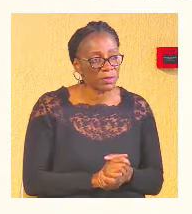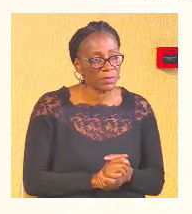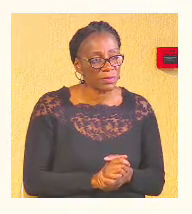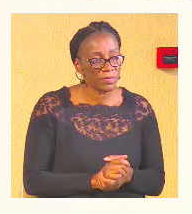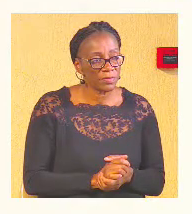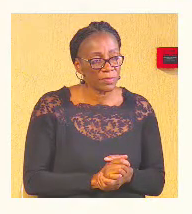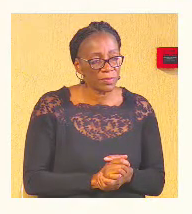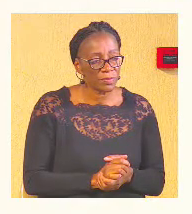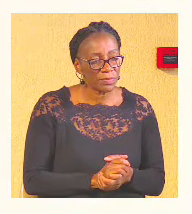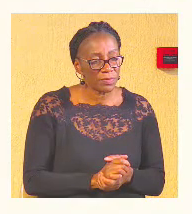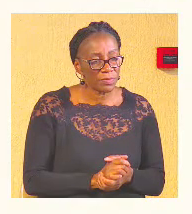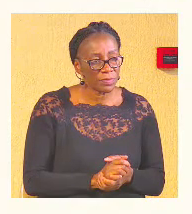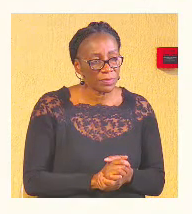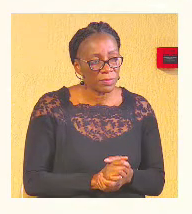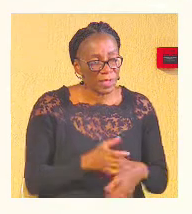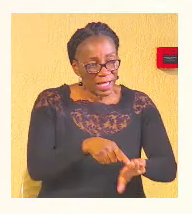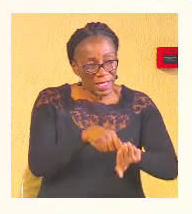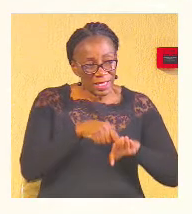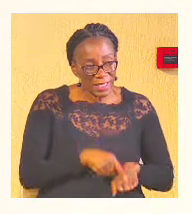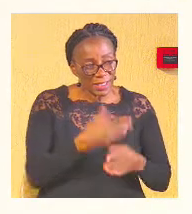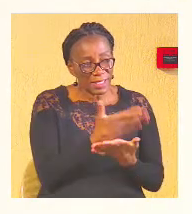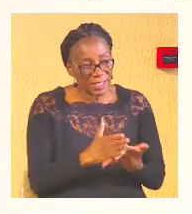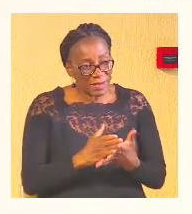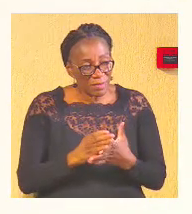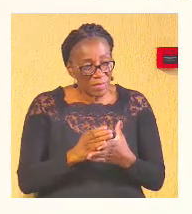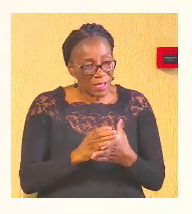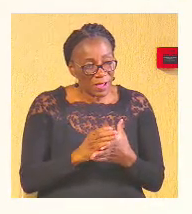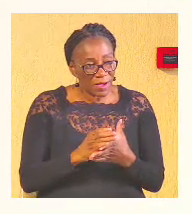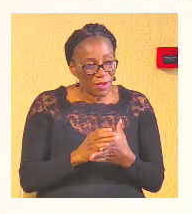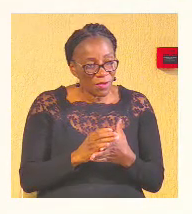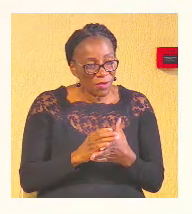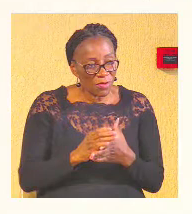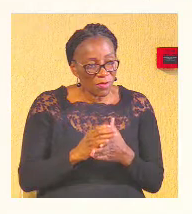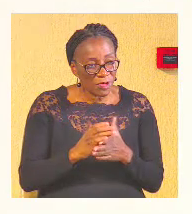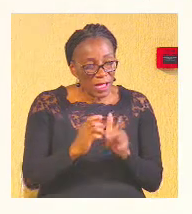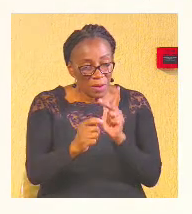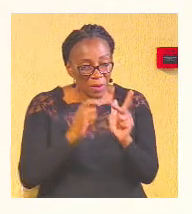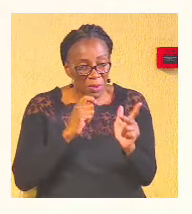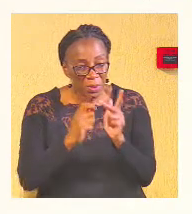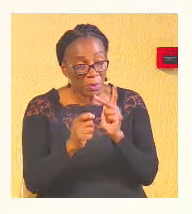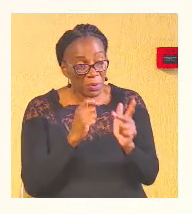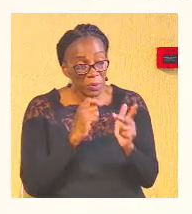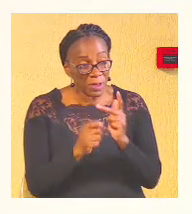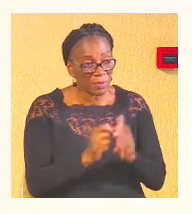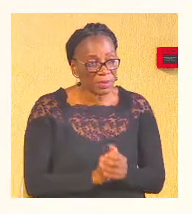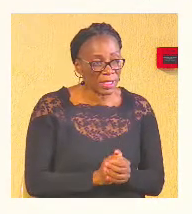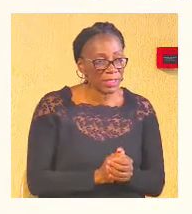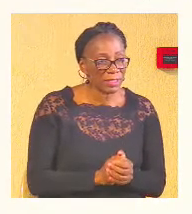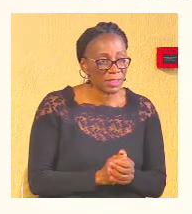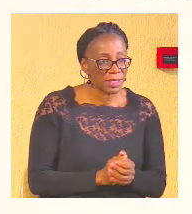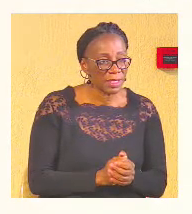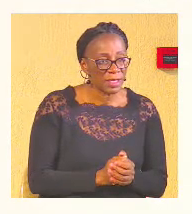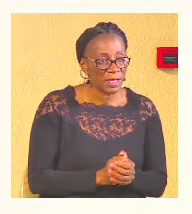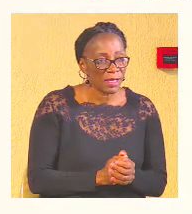yesterday here, some of the journalists were already tested. I read something in the paper today that this has started to happen. So we